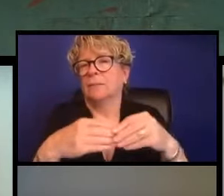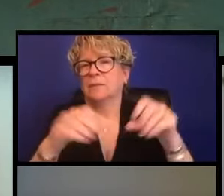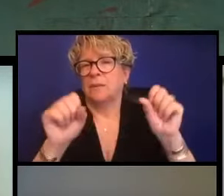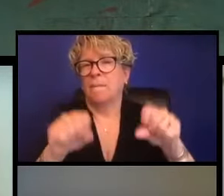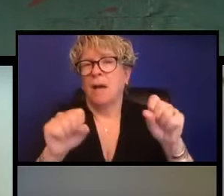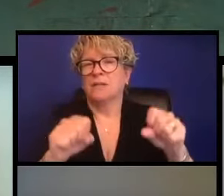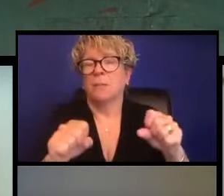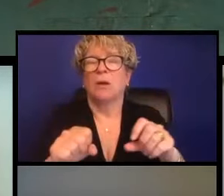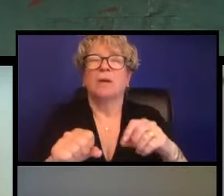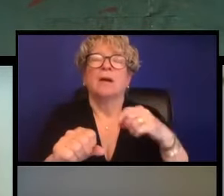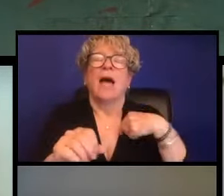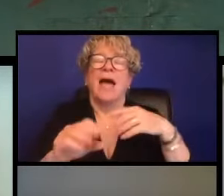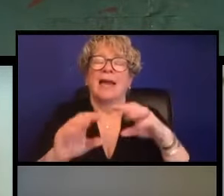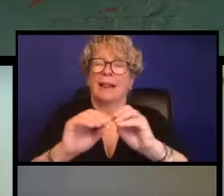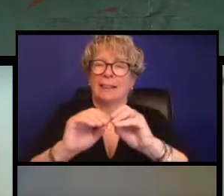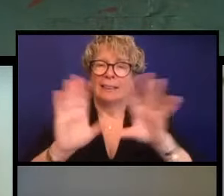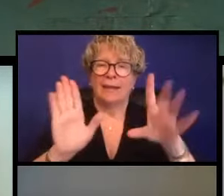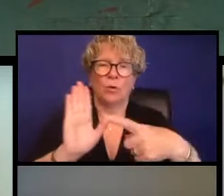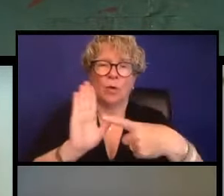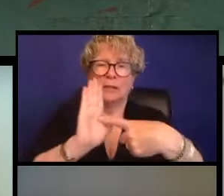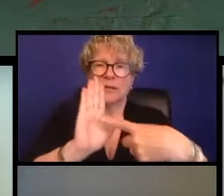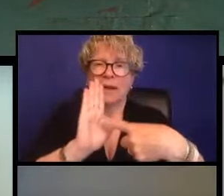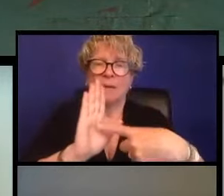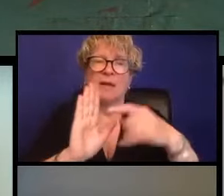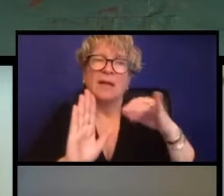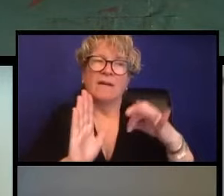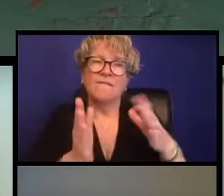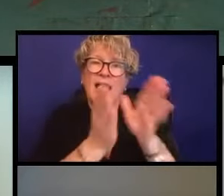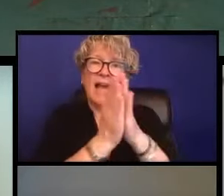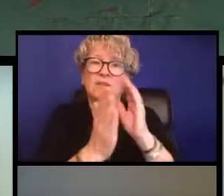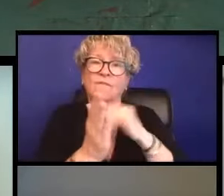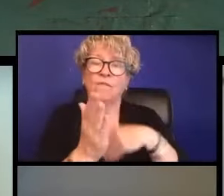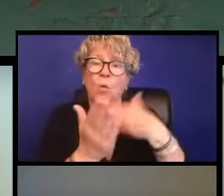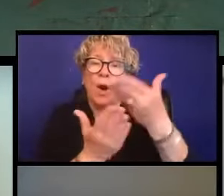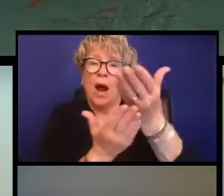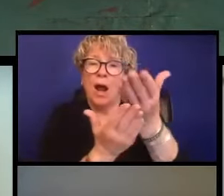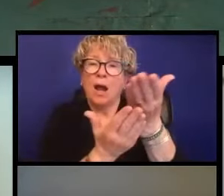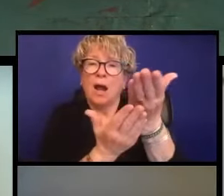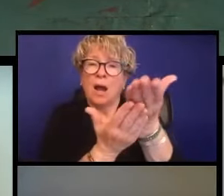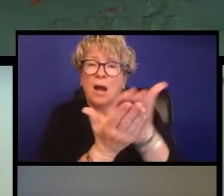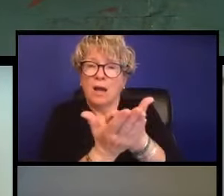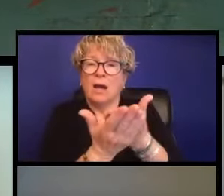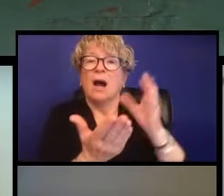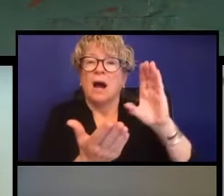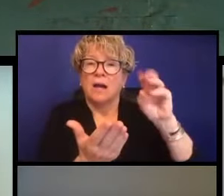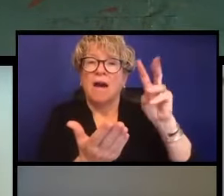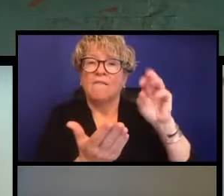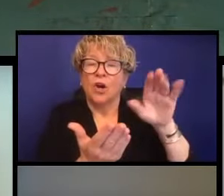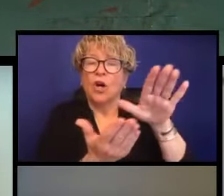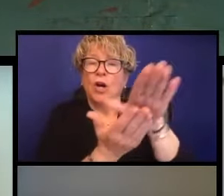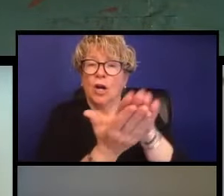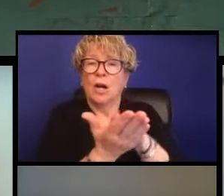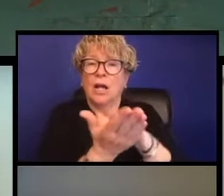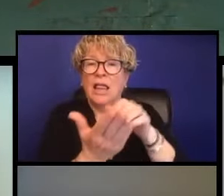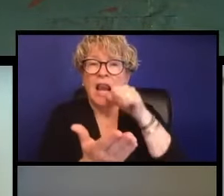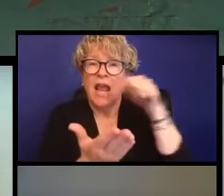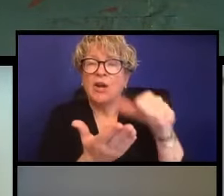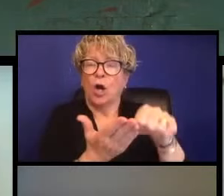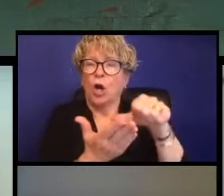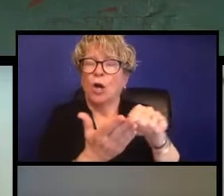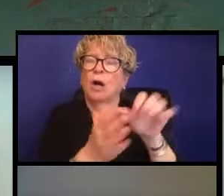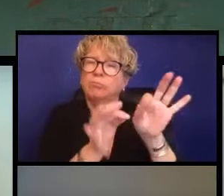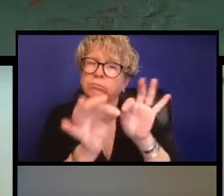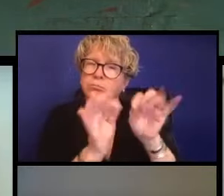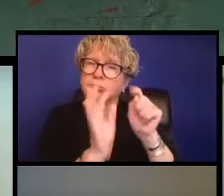see in a cover letter, for instance, if I'm asking for a cover letter. But I would always rather have there be a